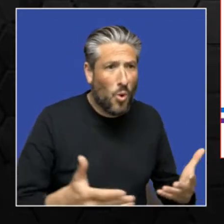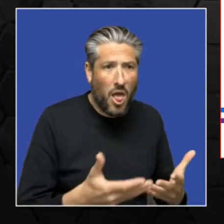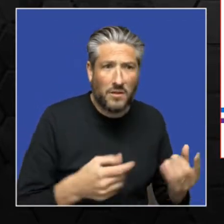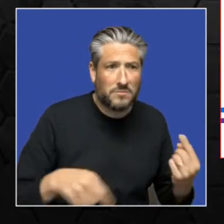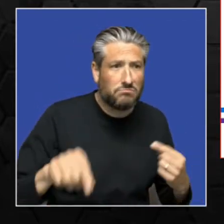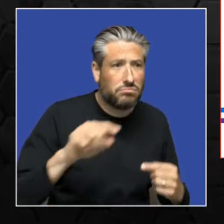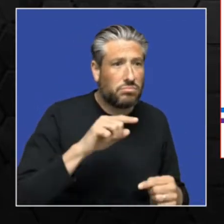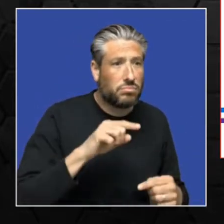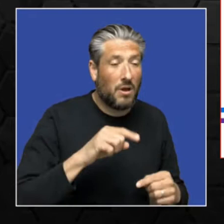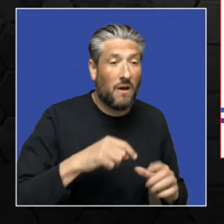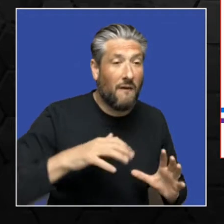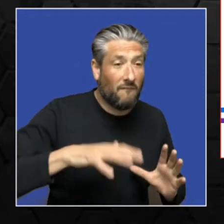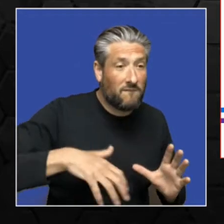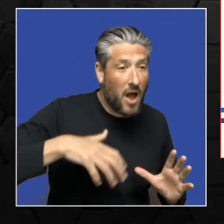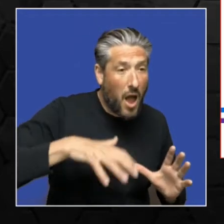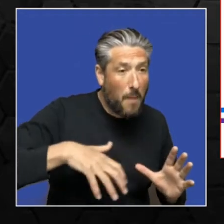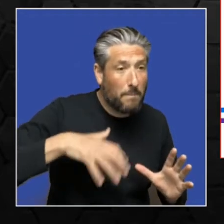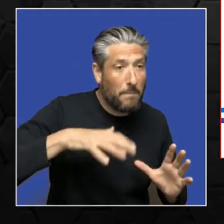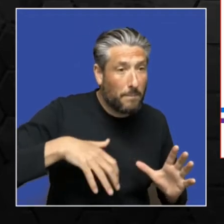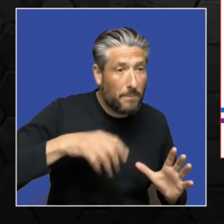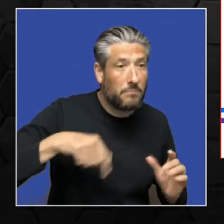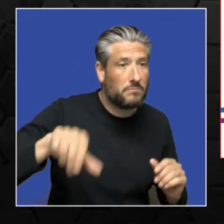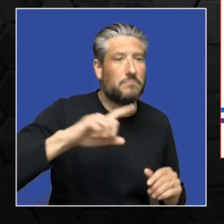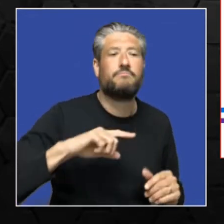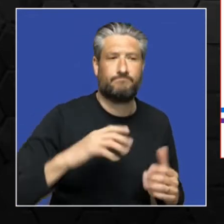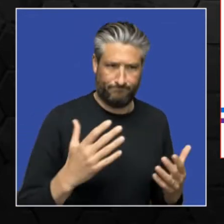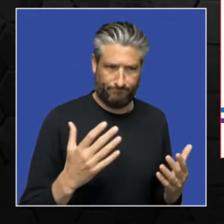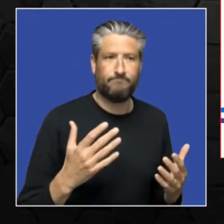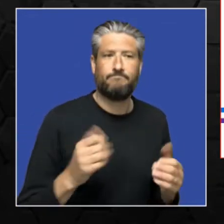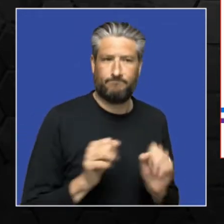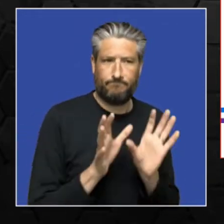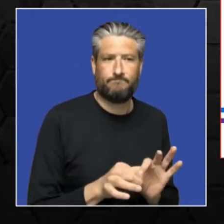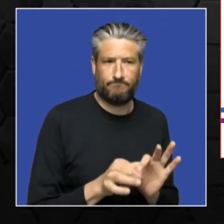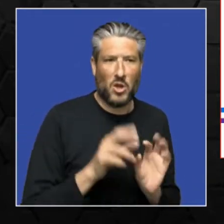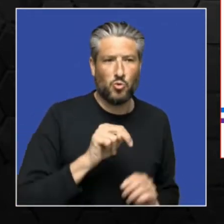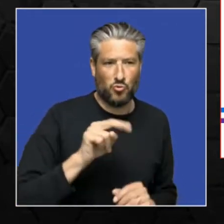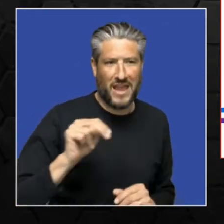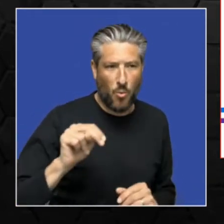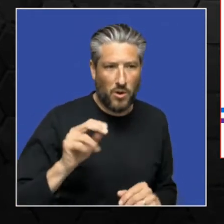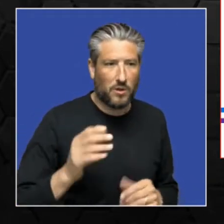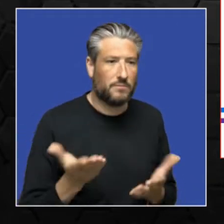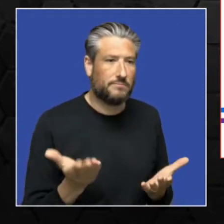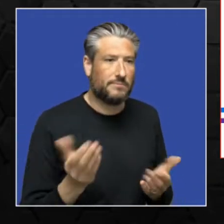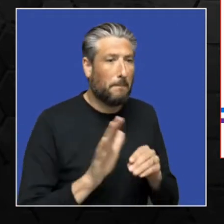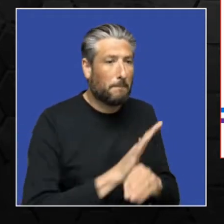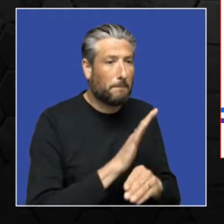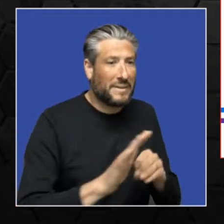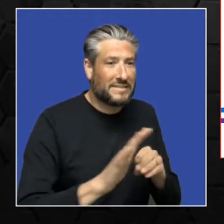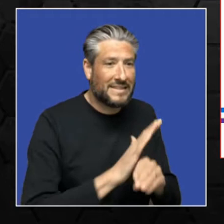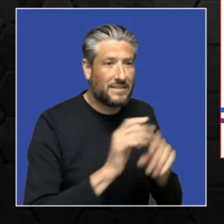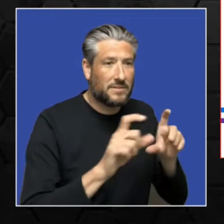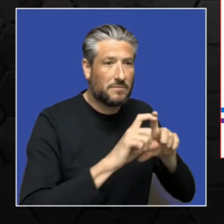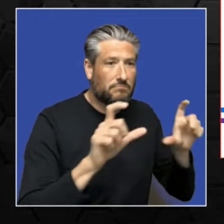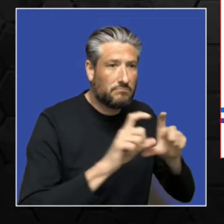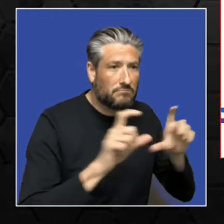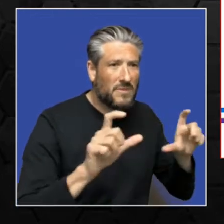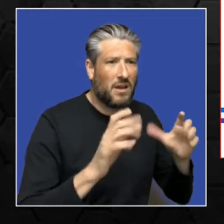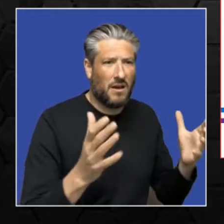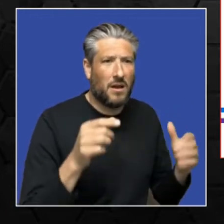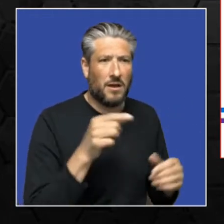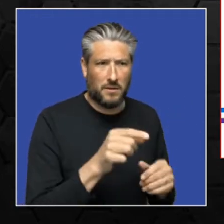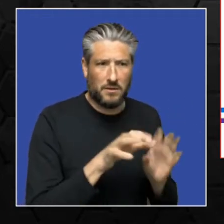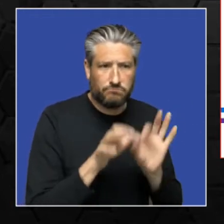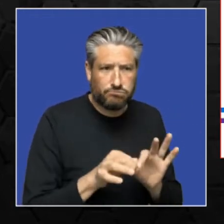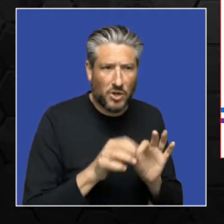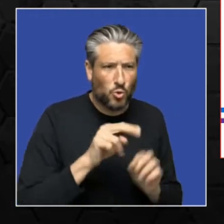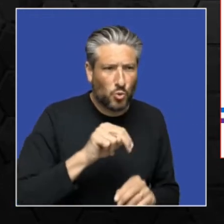about people who run their own businesses and how much they depend on it to increase their sales, and